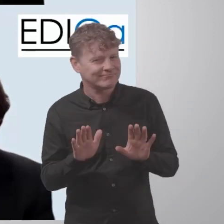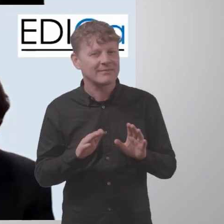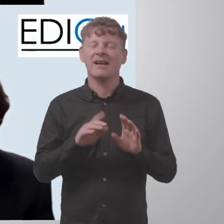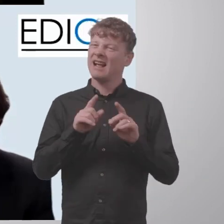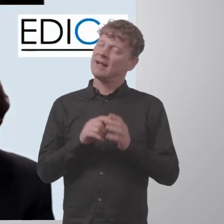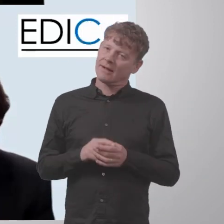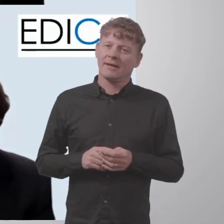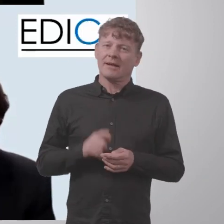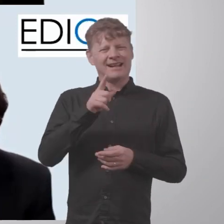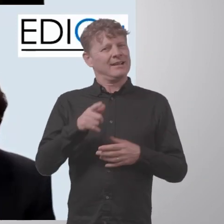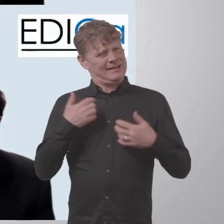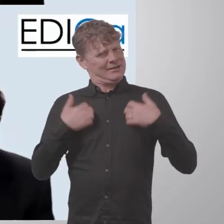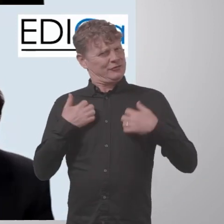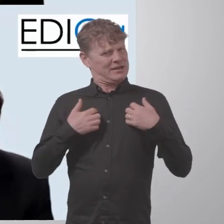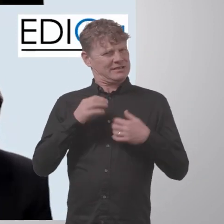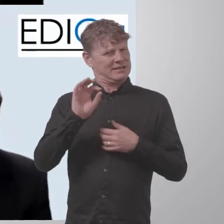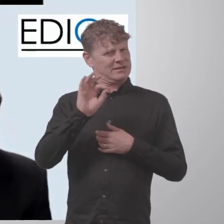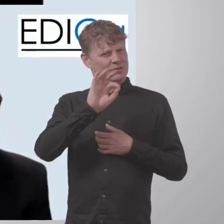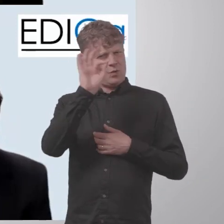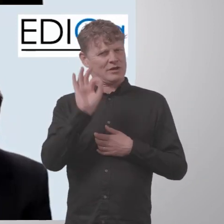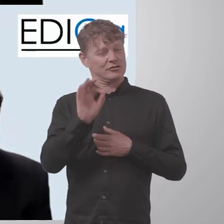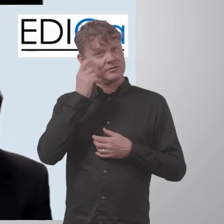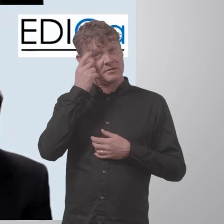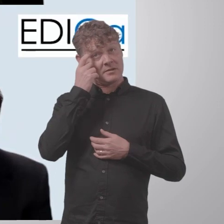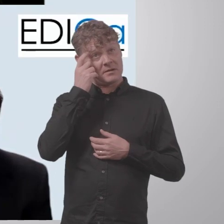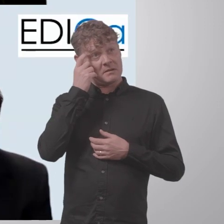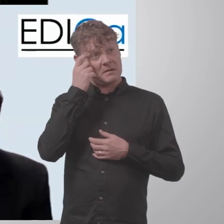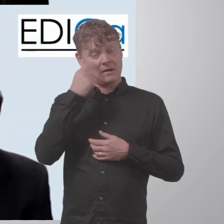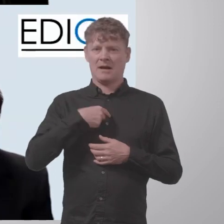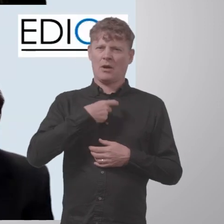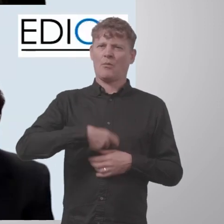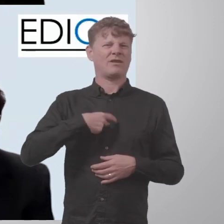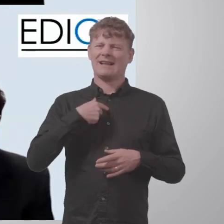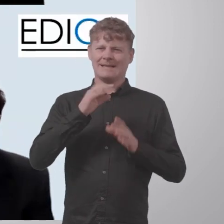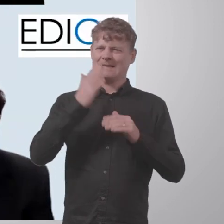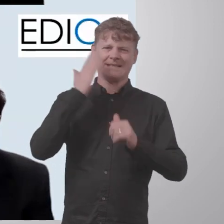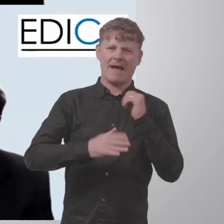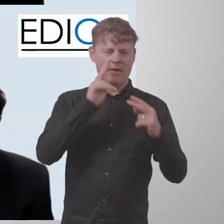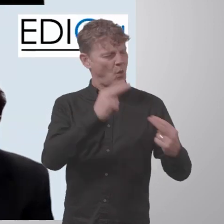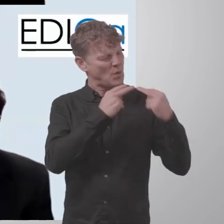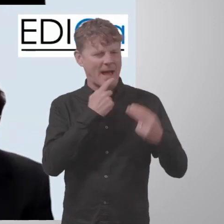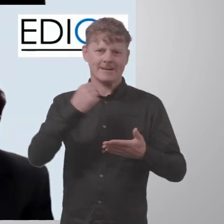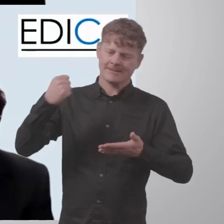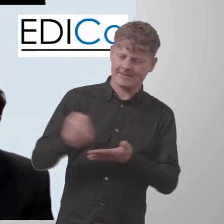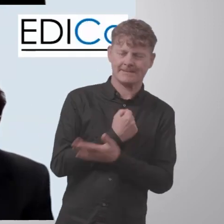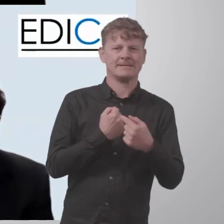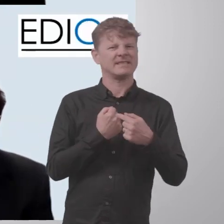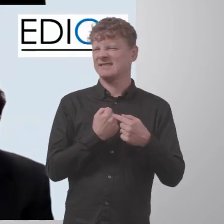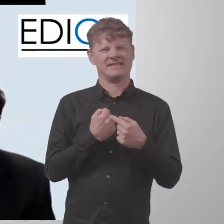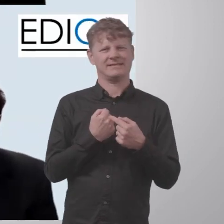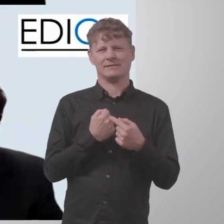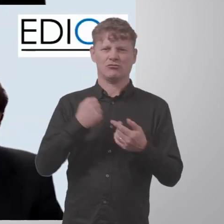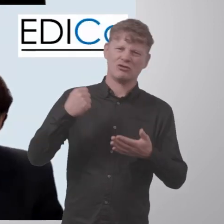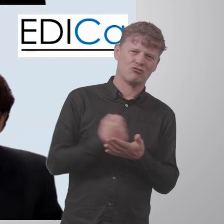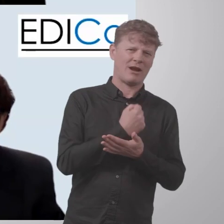I don't ever allow myself to regret things, because I always think that you can learn a lot from what you've done. So I've